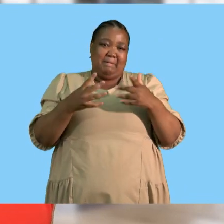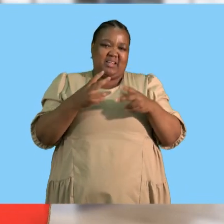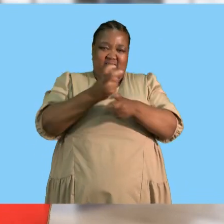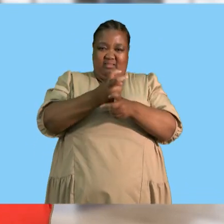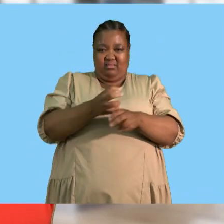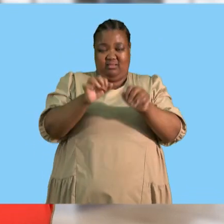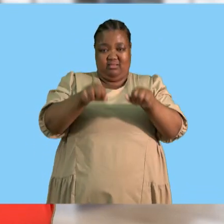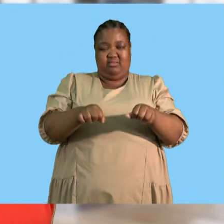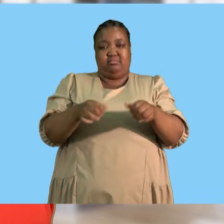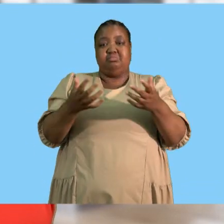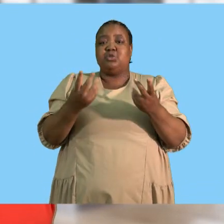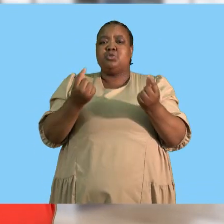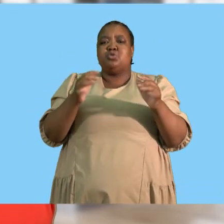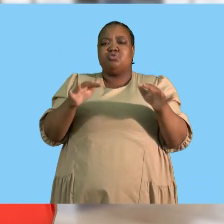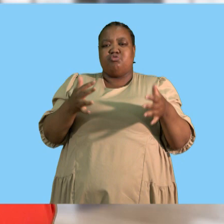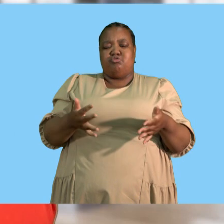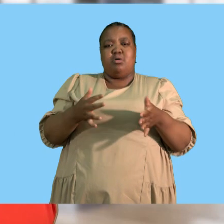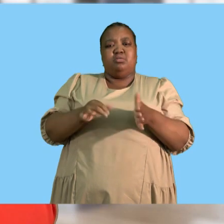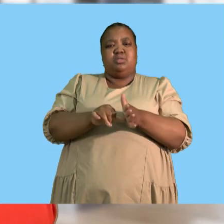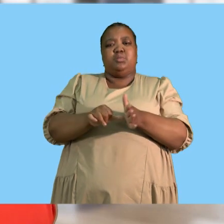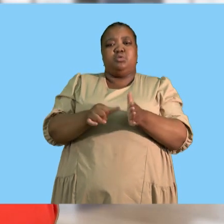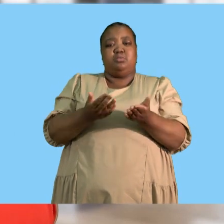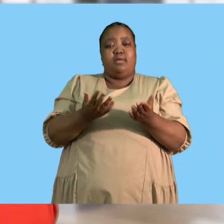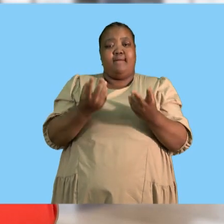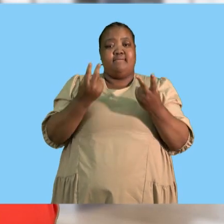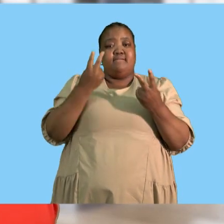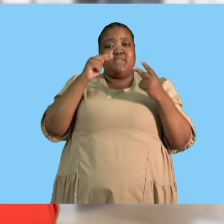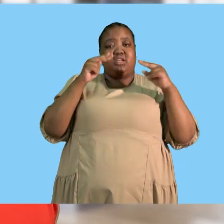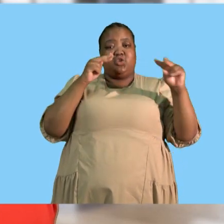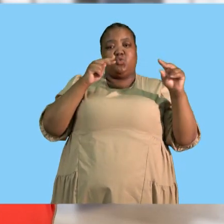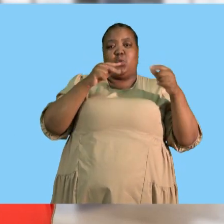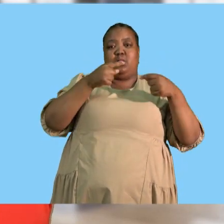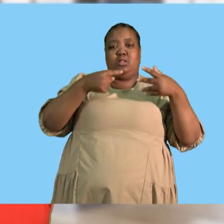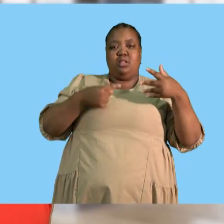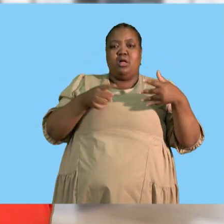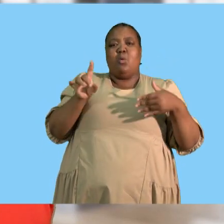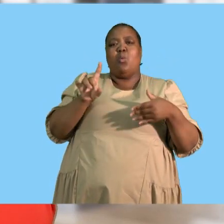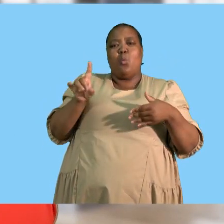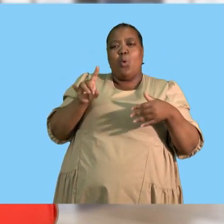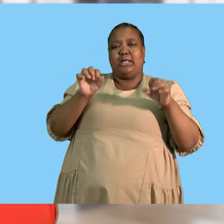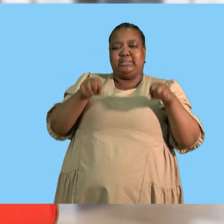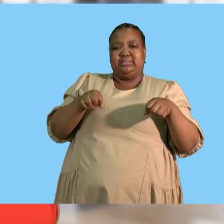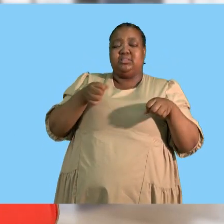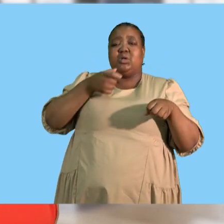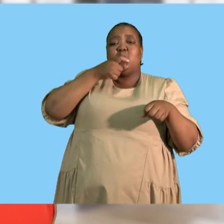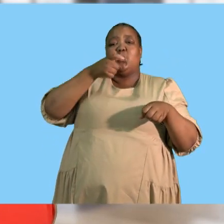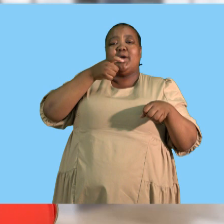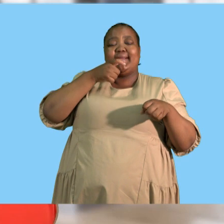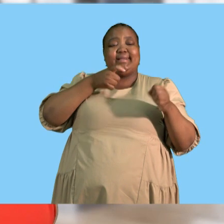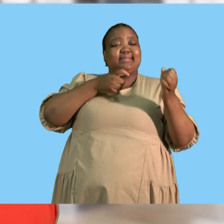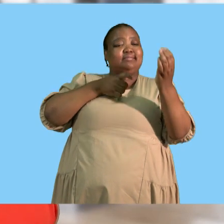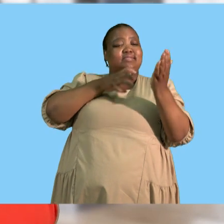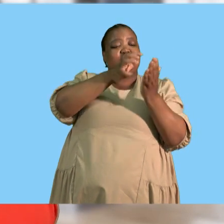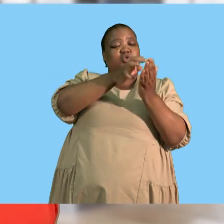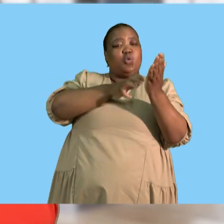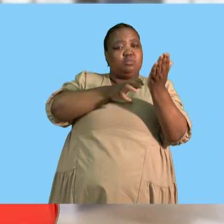this, you must be able to know what each visual aid is, and also look at the keywords in the